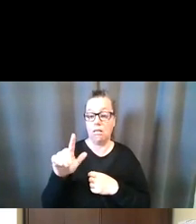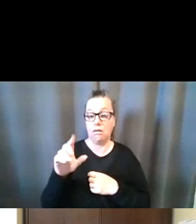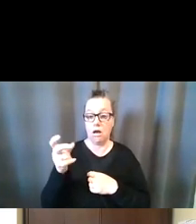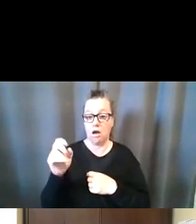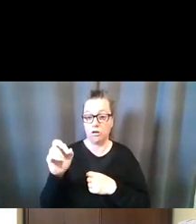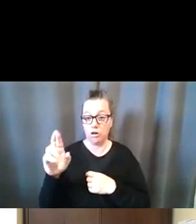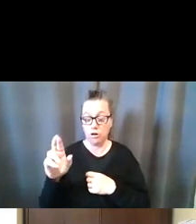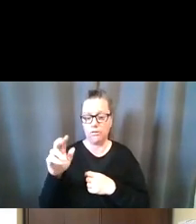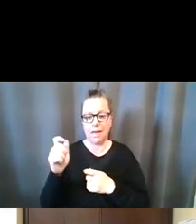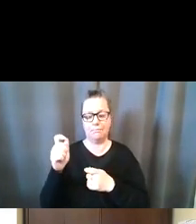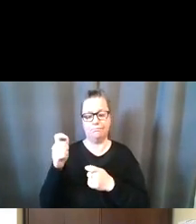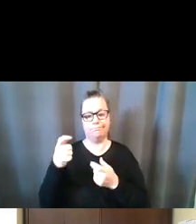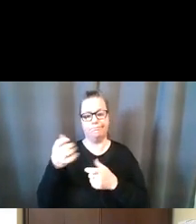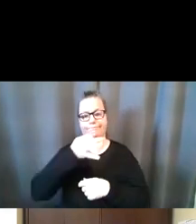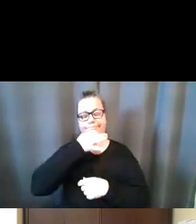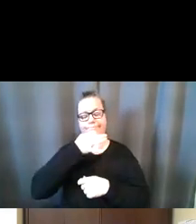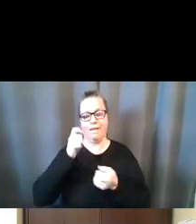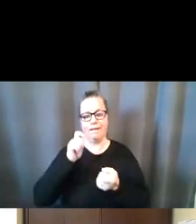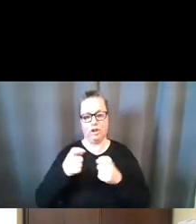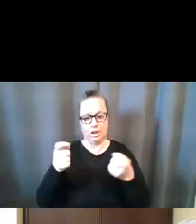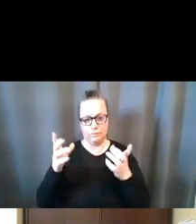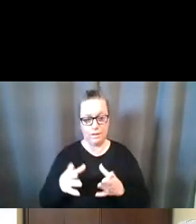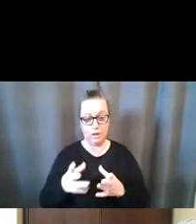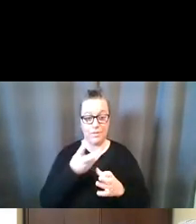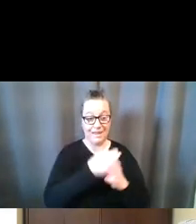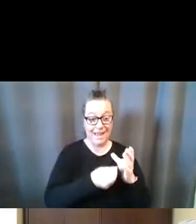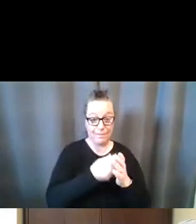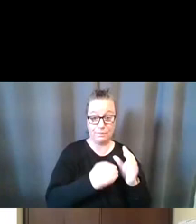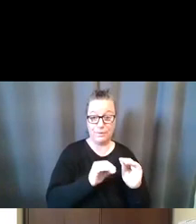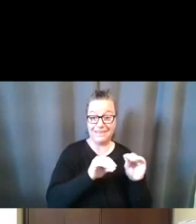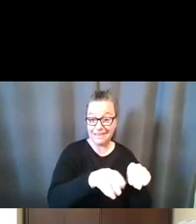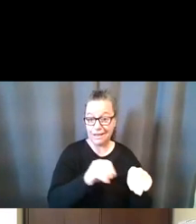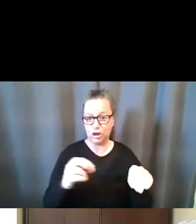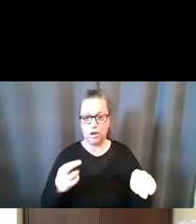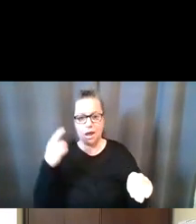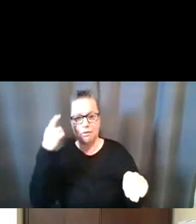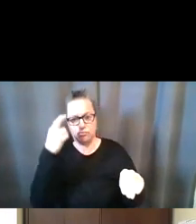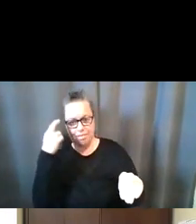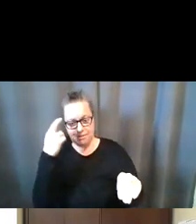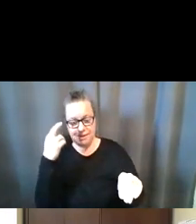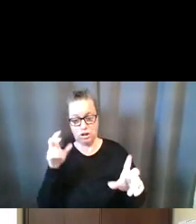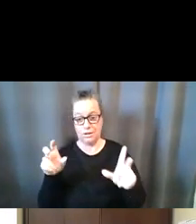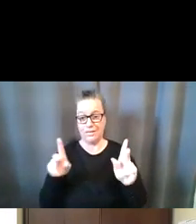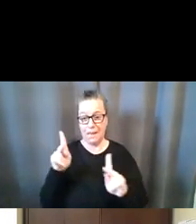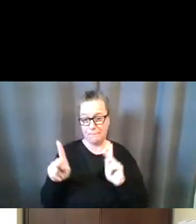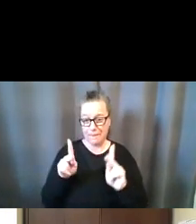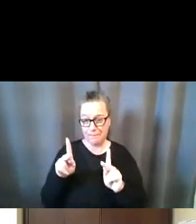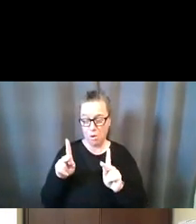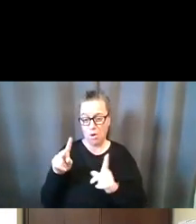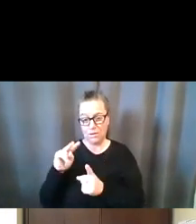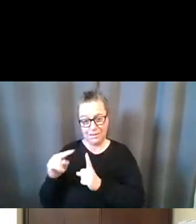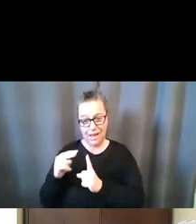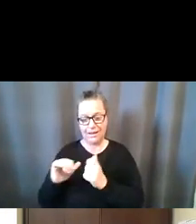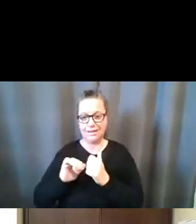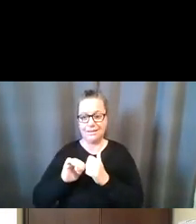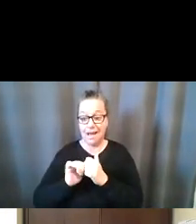management, gave us the language, that gap between installation and realization. And the people side of change is how we close the